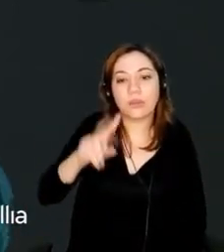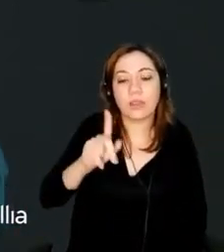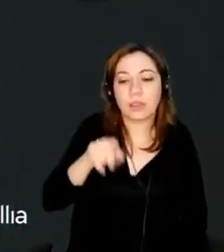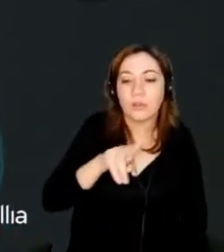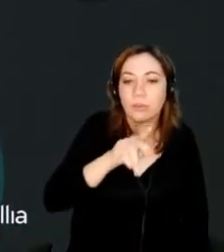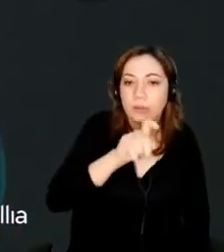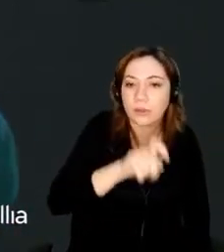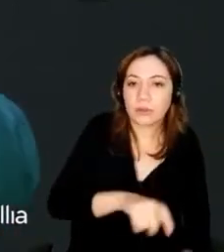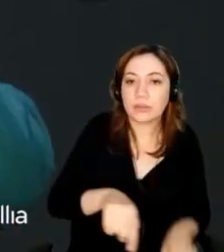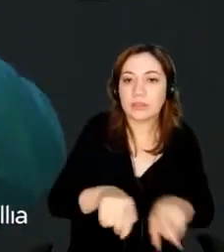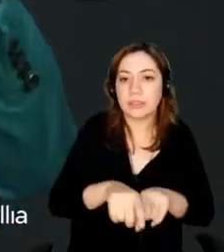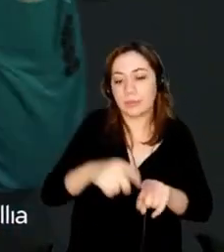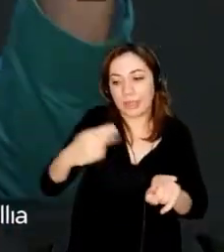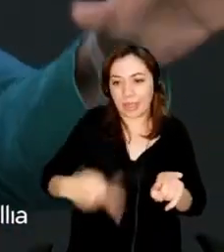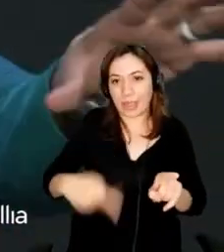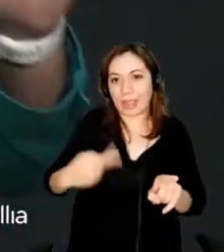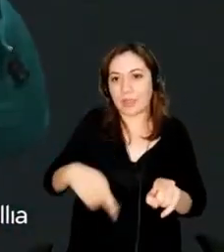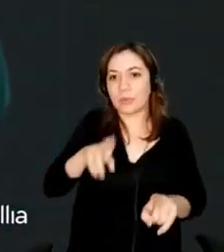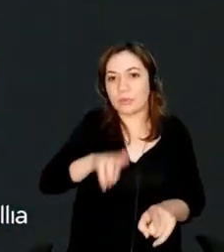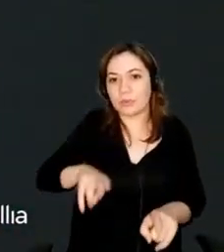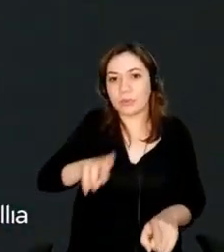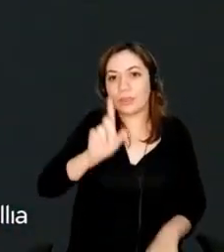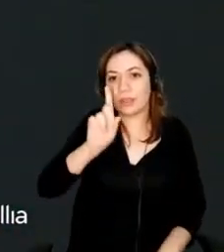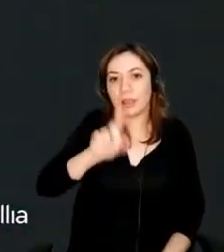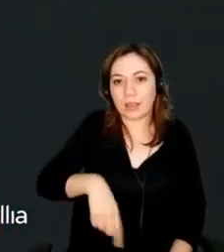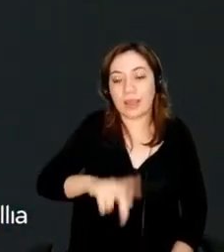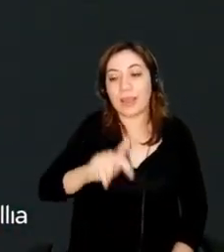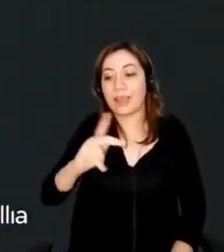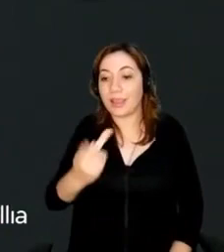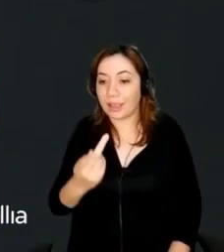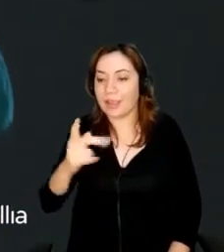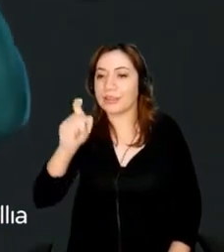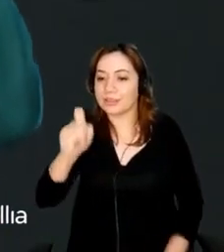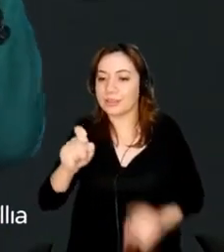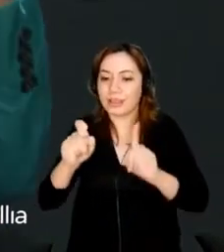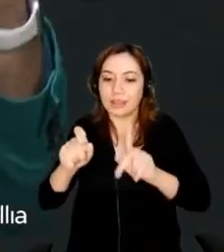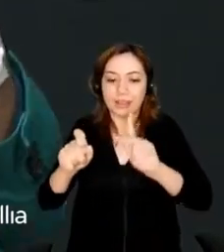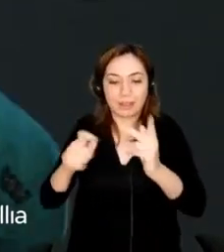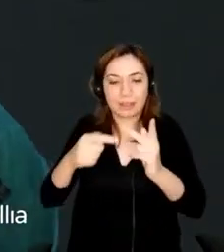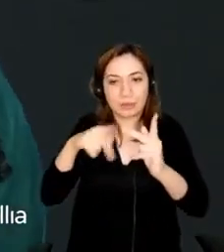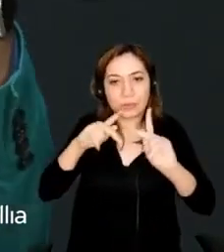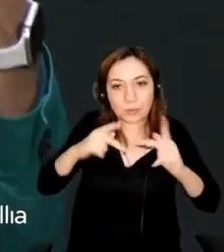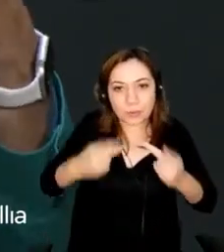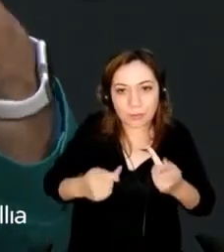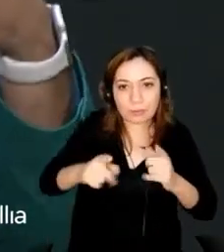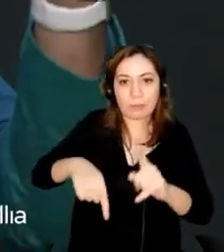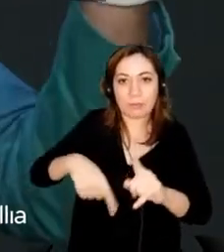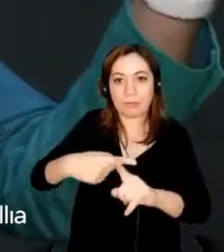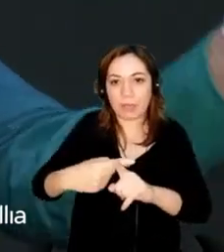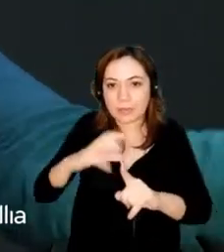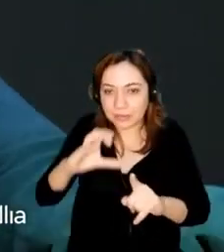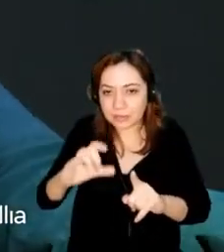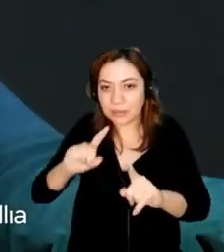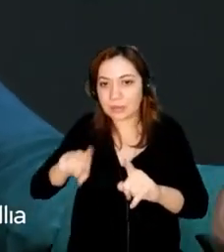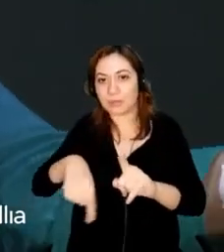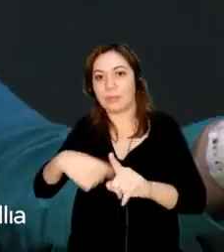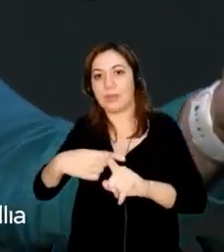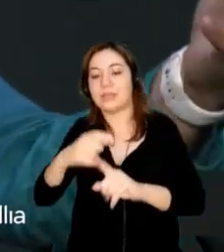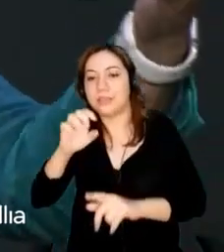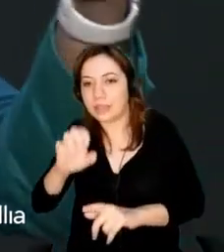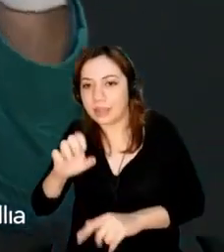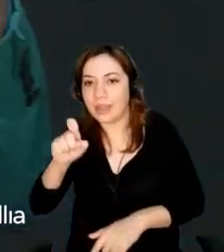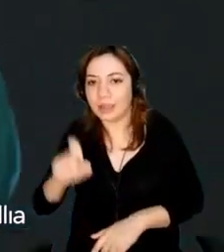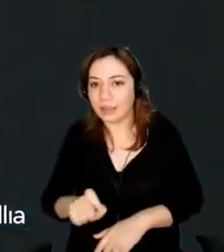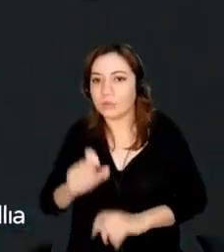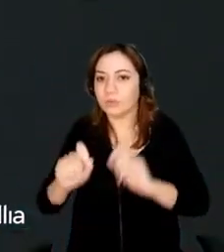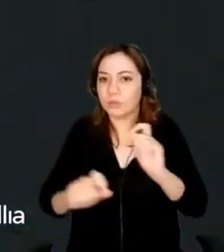HX, which is human experience, which is UX plus CX plus EX, which it really comes down to this, right? You can't have a really great customer experience if